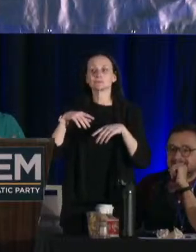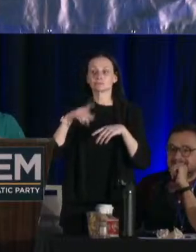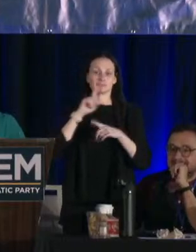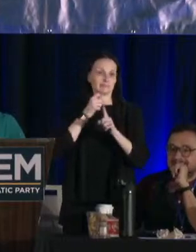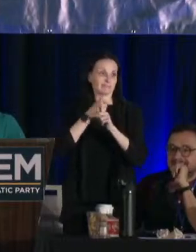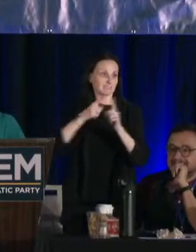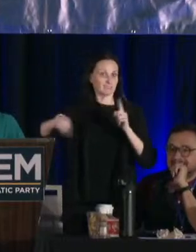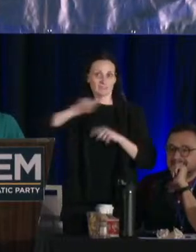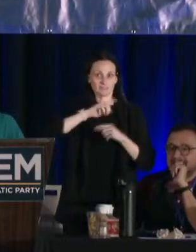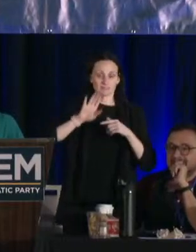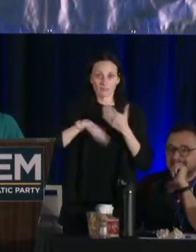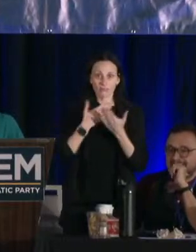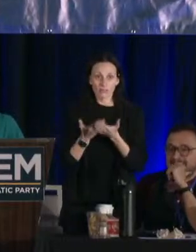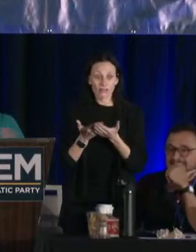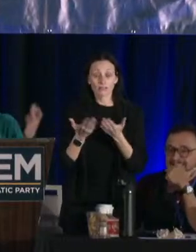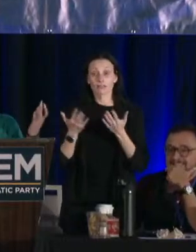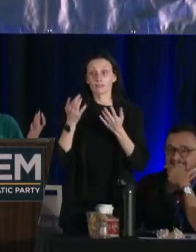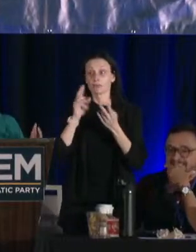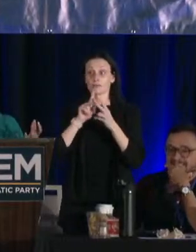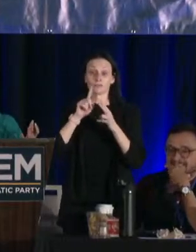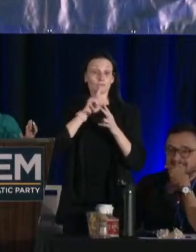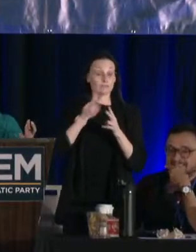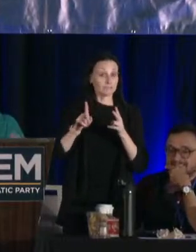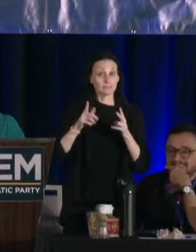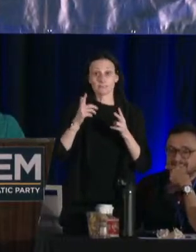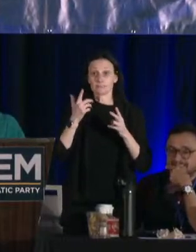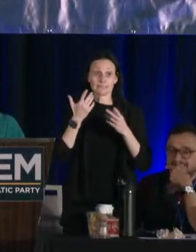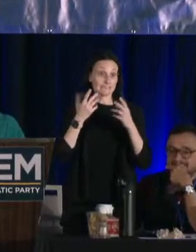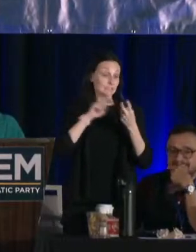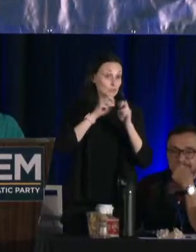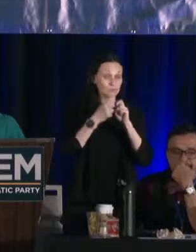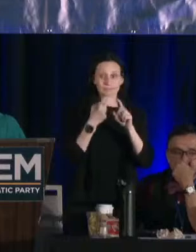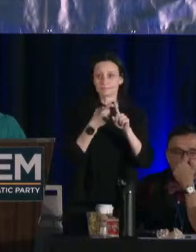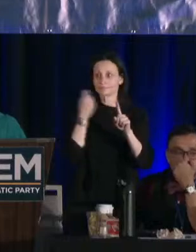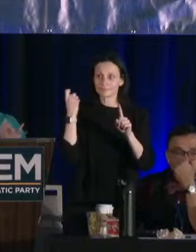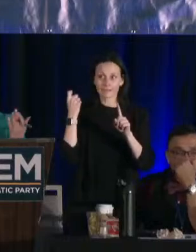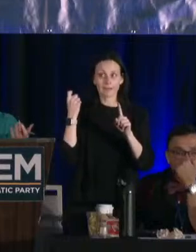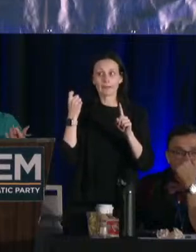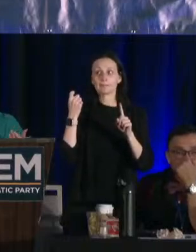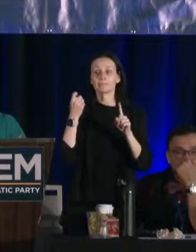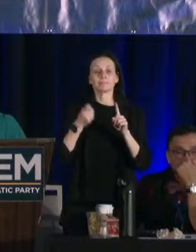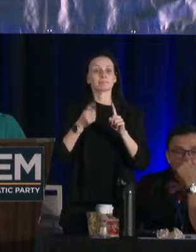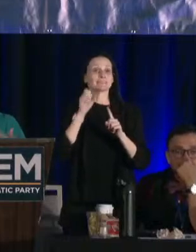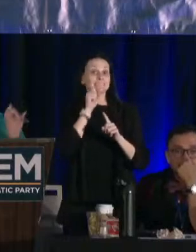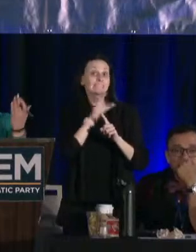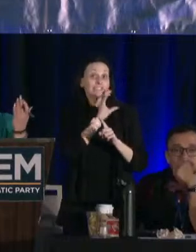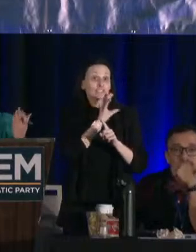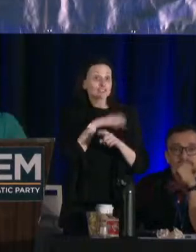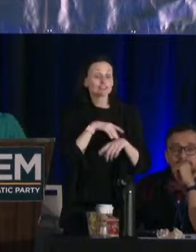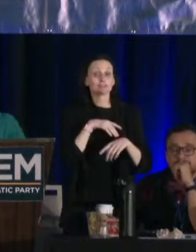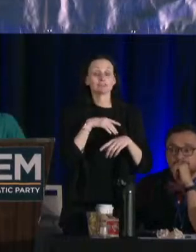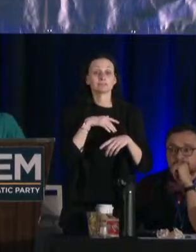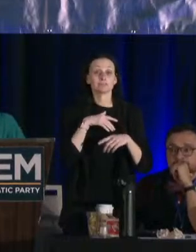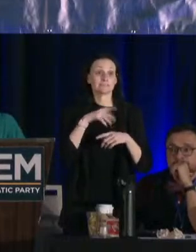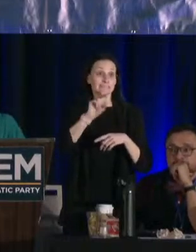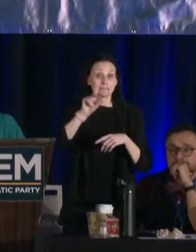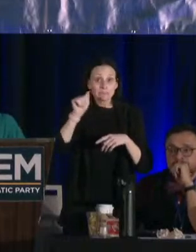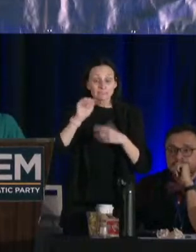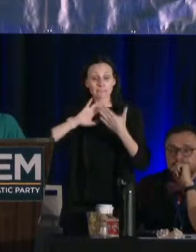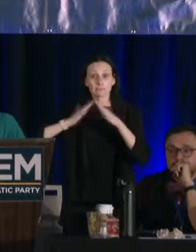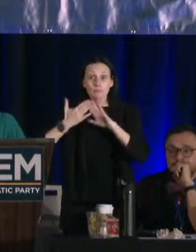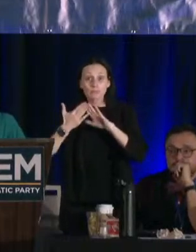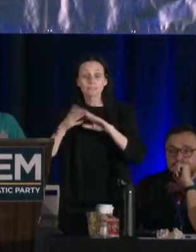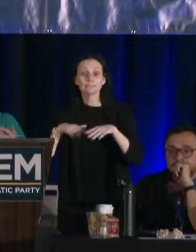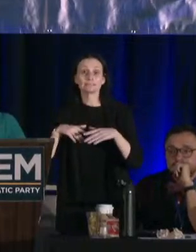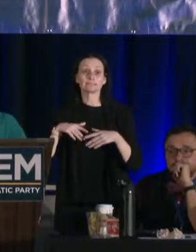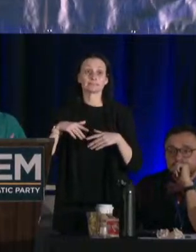all, right? Whether it be a wide variety of issues from the impacts of seniors and our disability